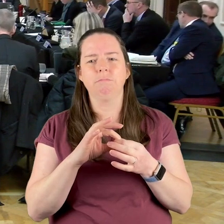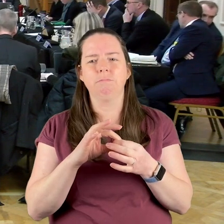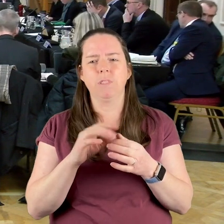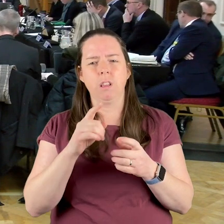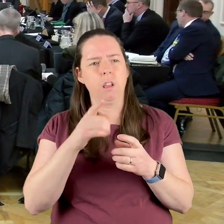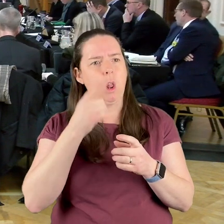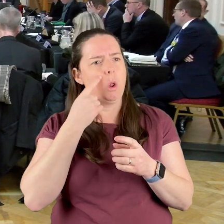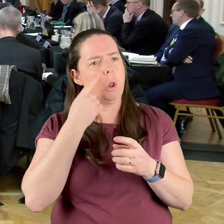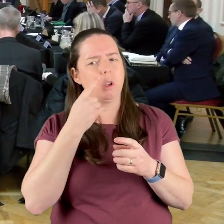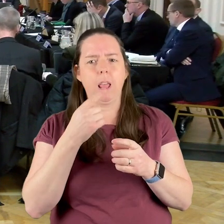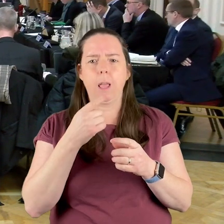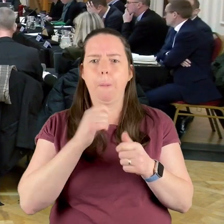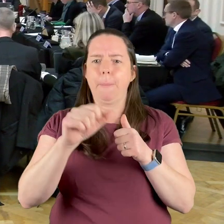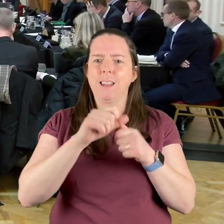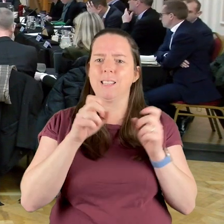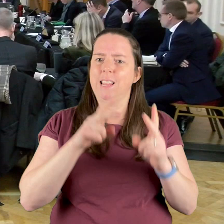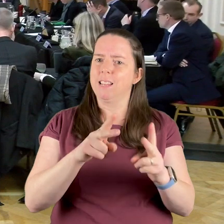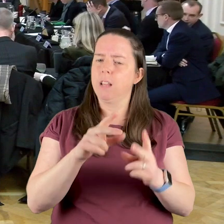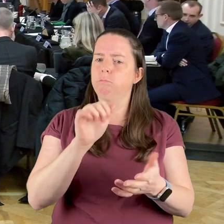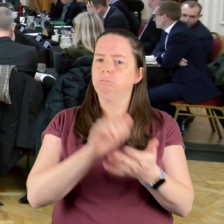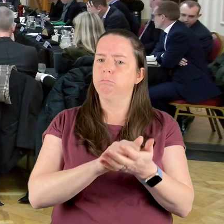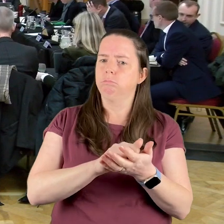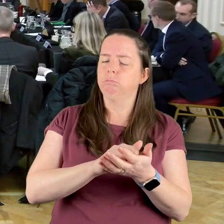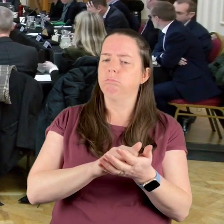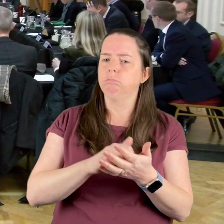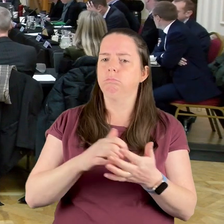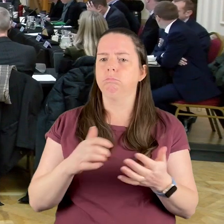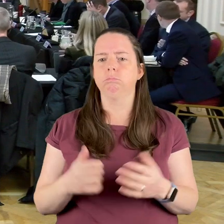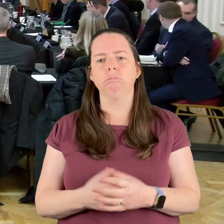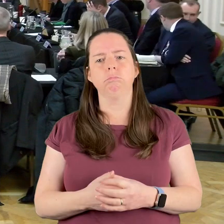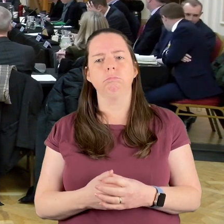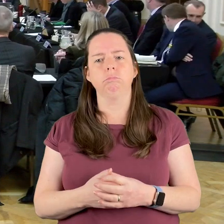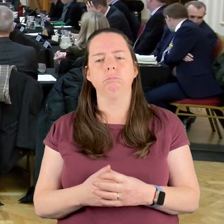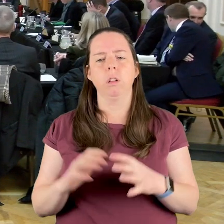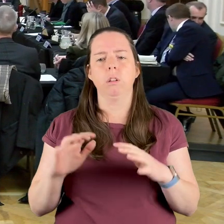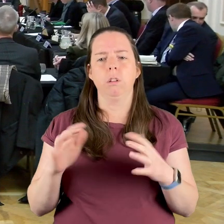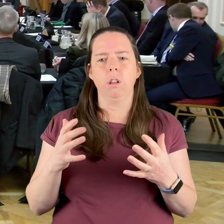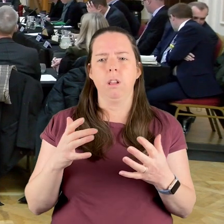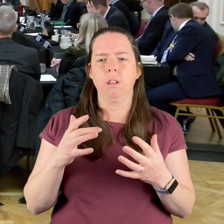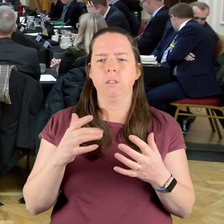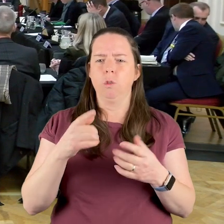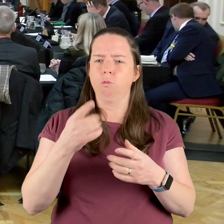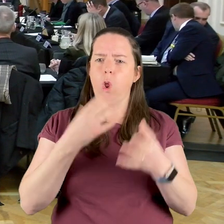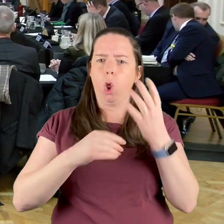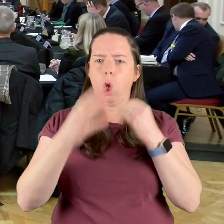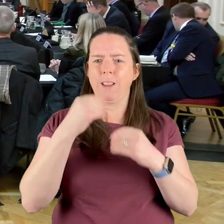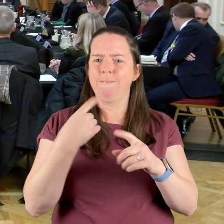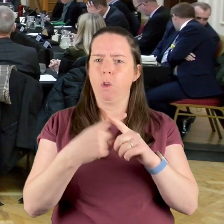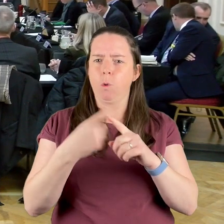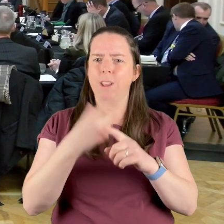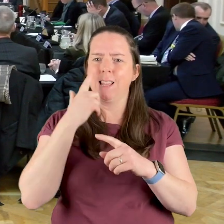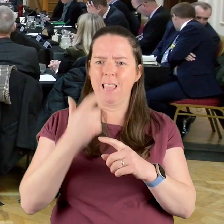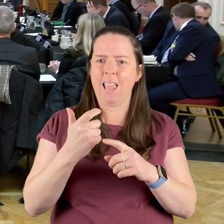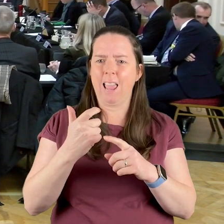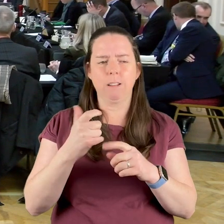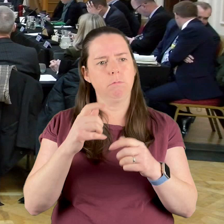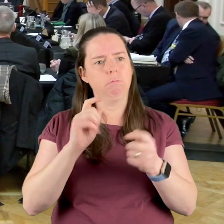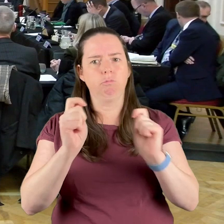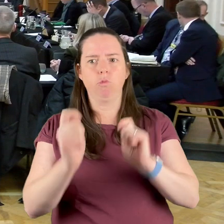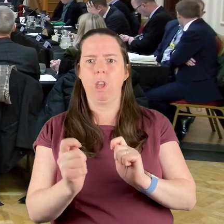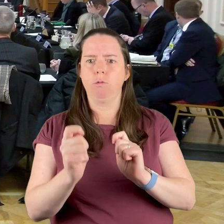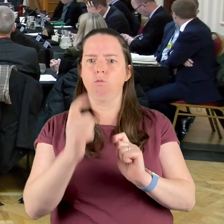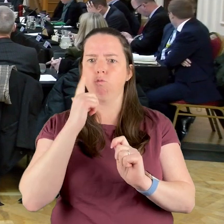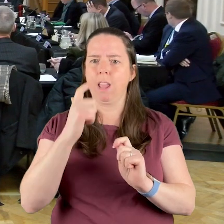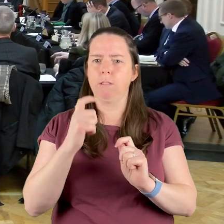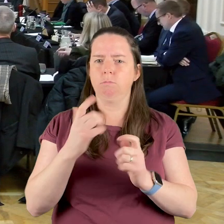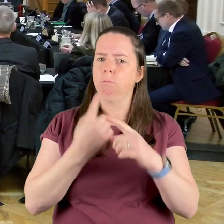Thank you. And Karen. My question was around, so on the face of it, it looks like a much better system, doesn't it? And in fact, you can extract the